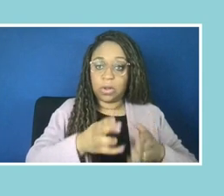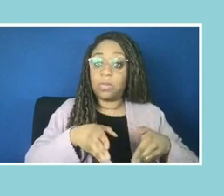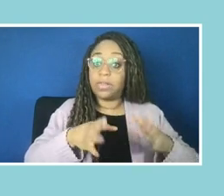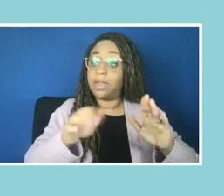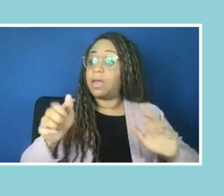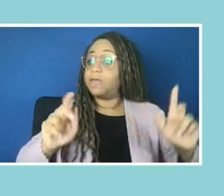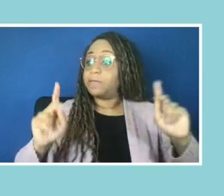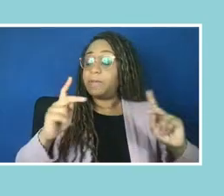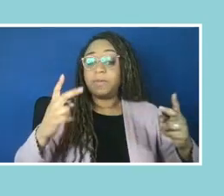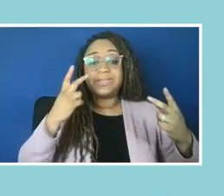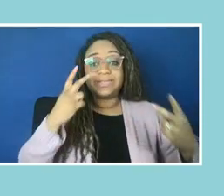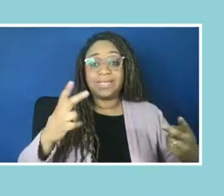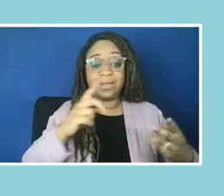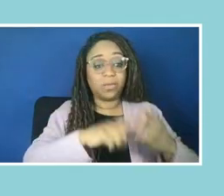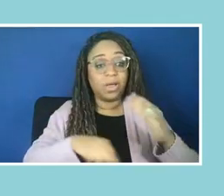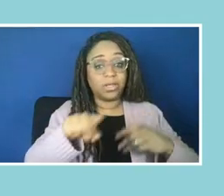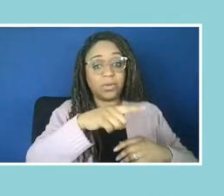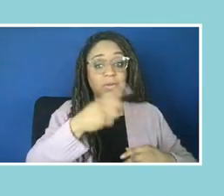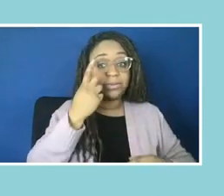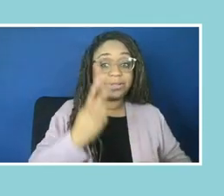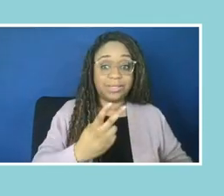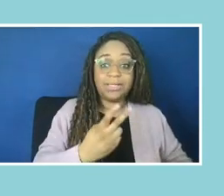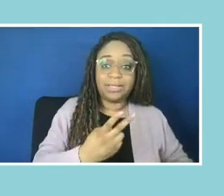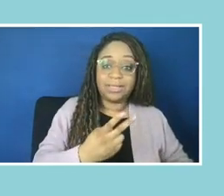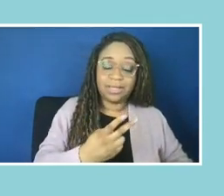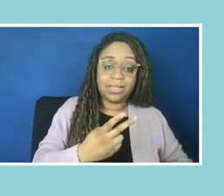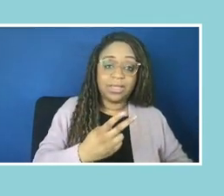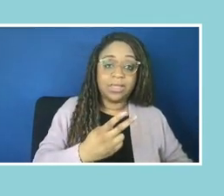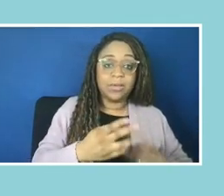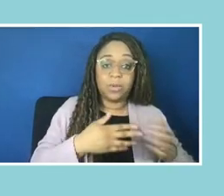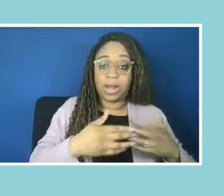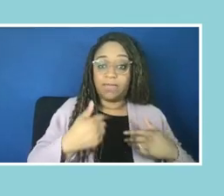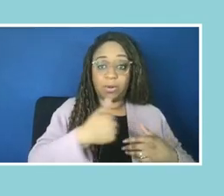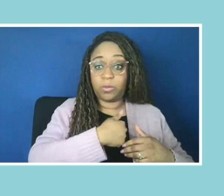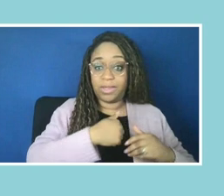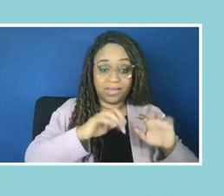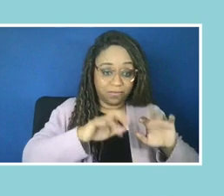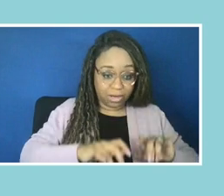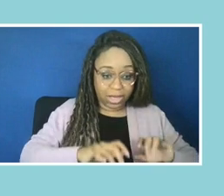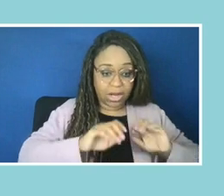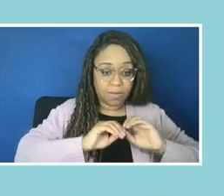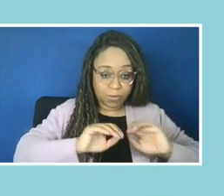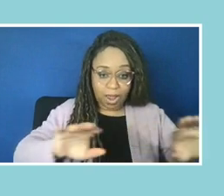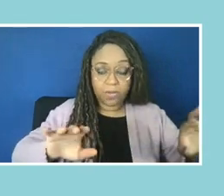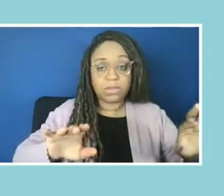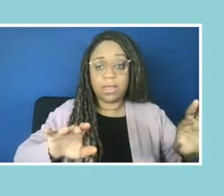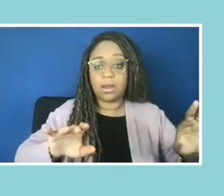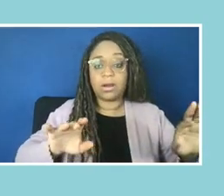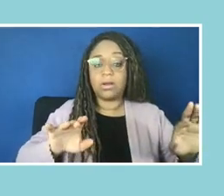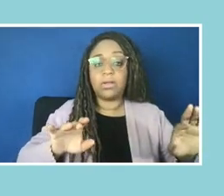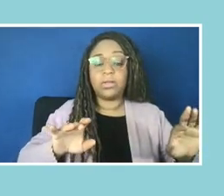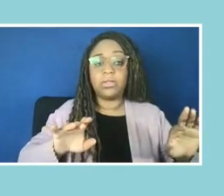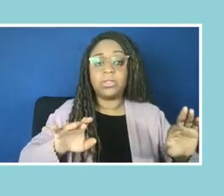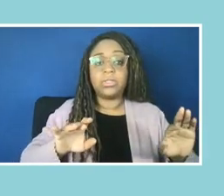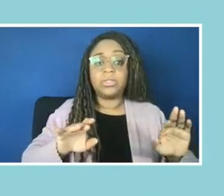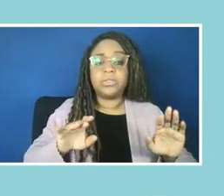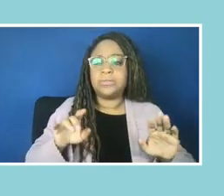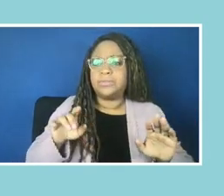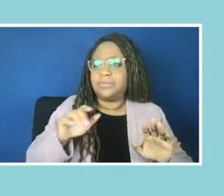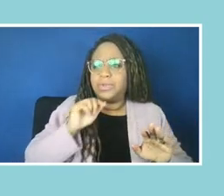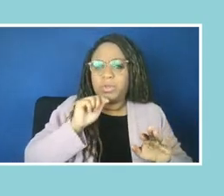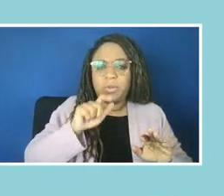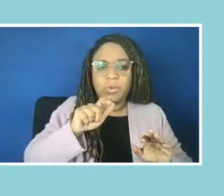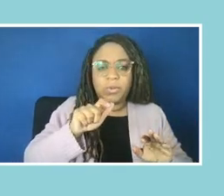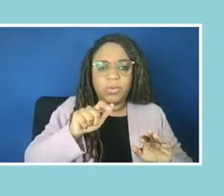have written and what we are putting out there. I mean, you don't have to you don't even have to put, if you're